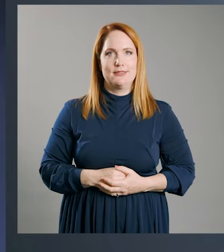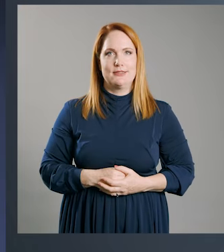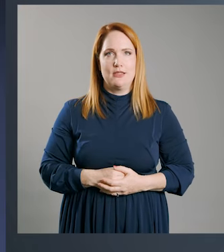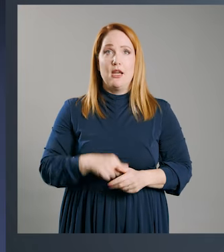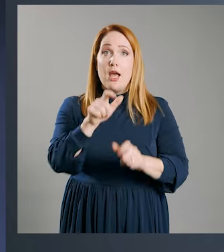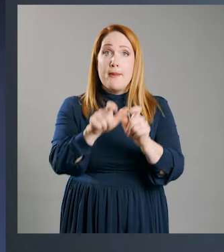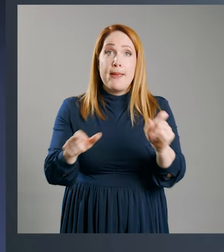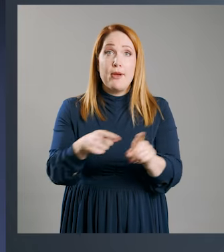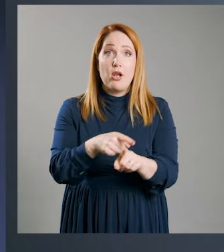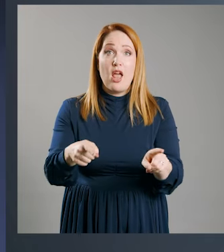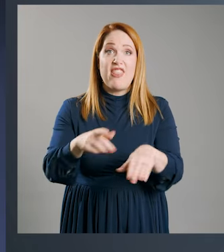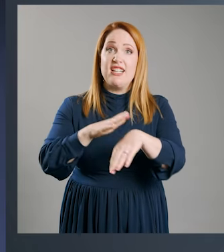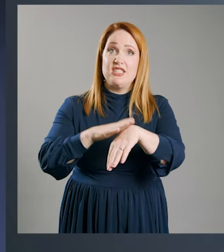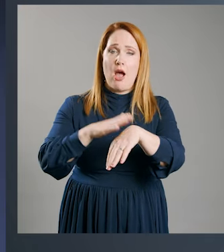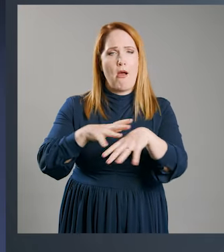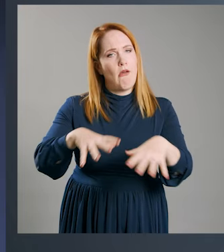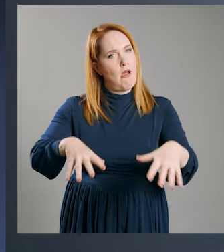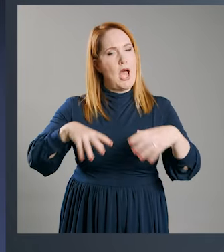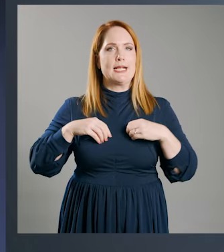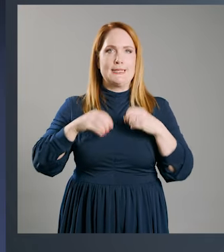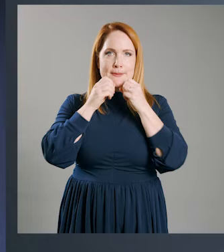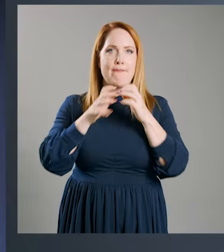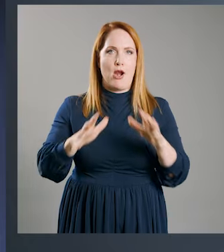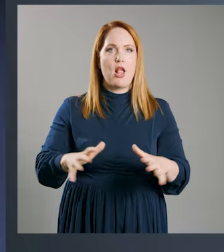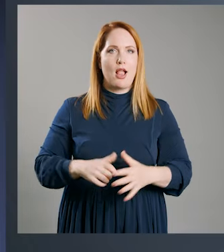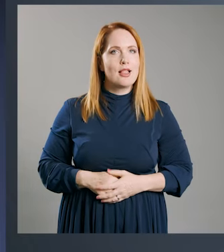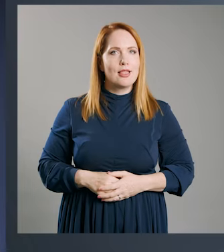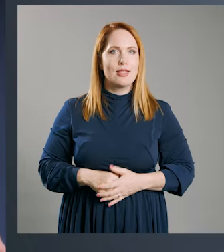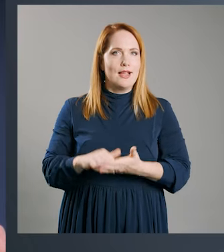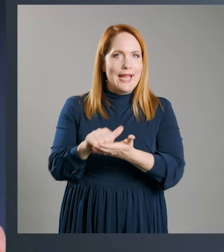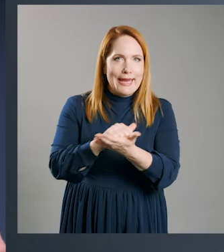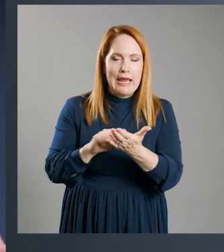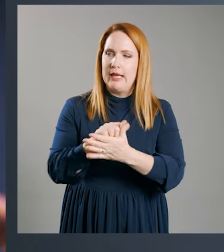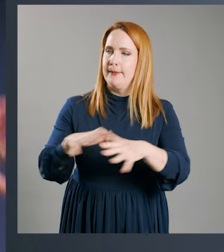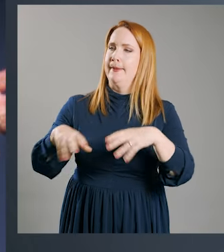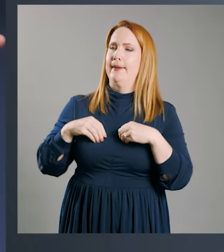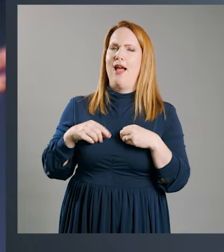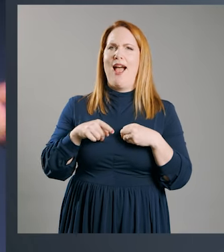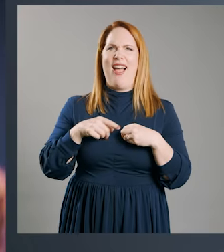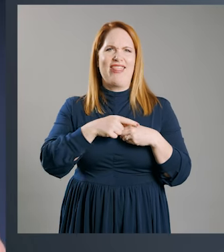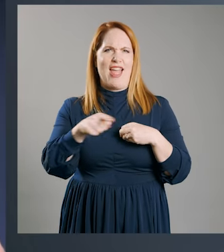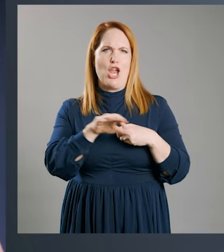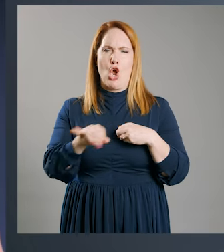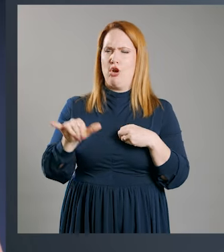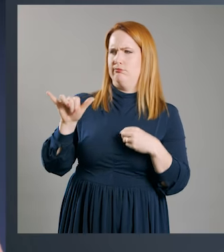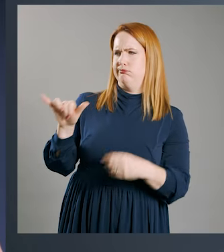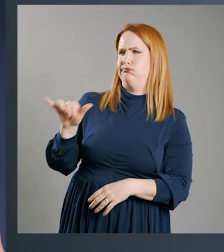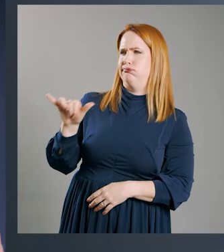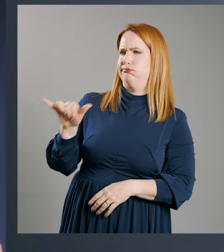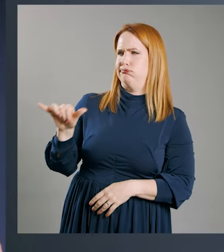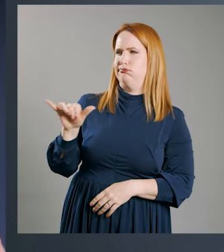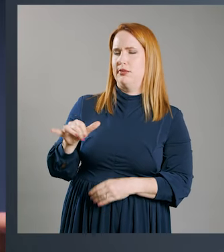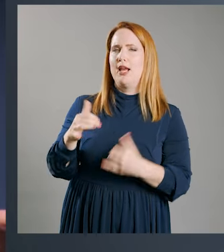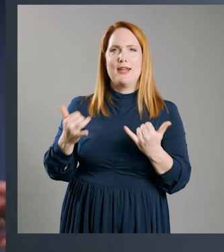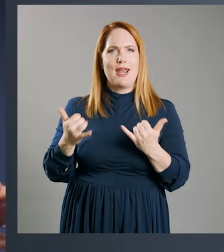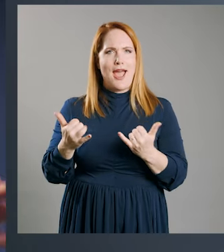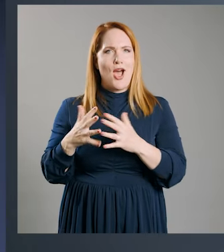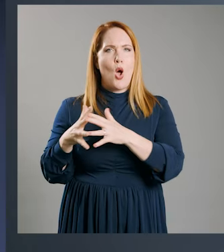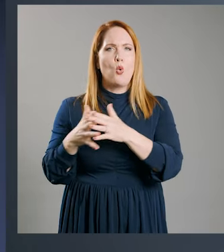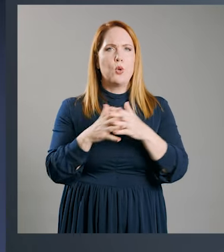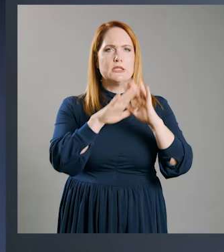people of that day would have had no problem in miracles of healing. They were not skeptics, as many people in the